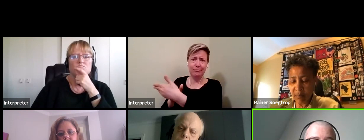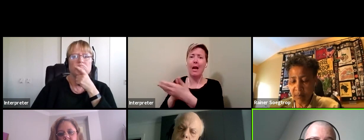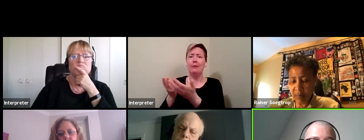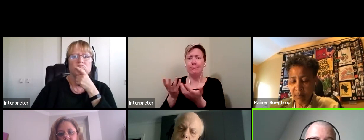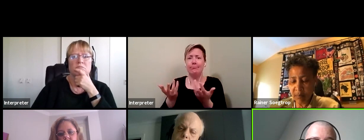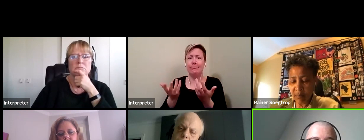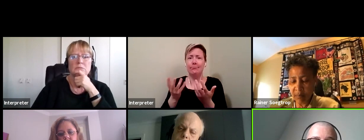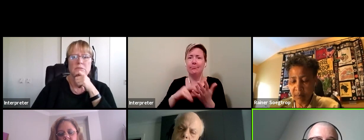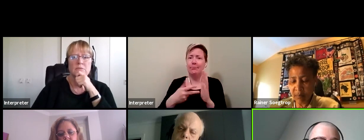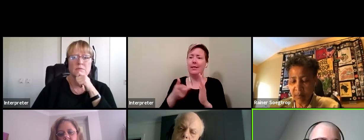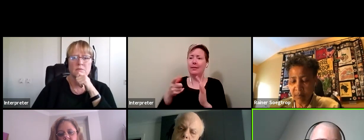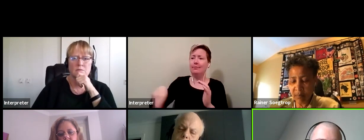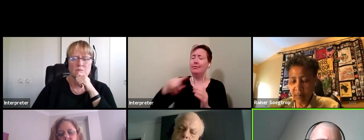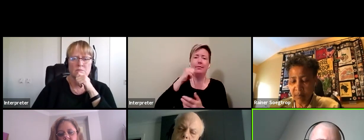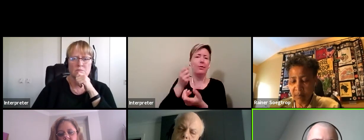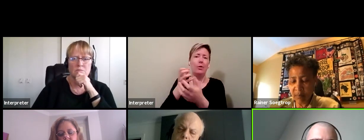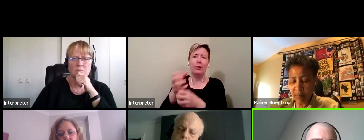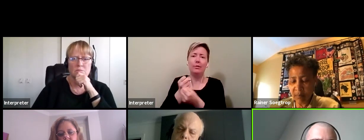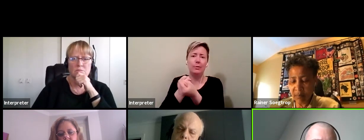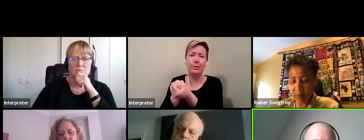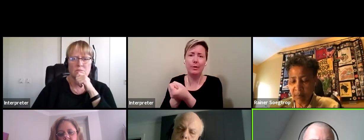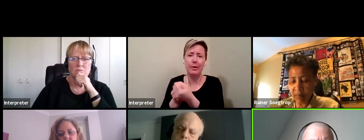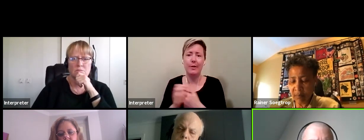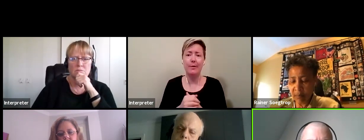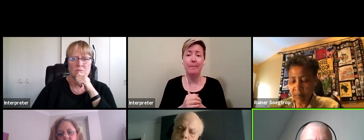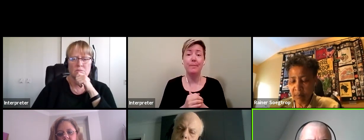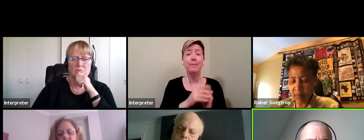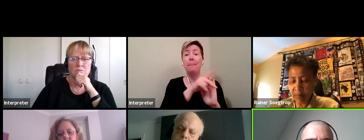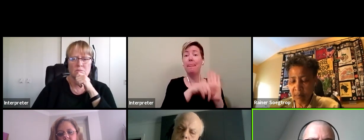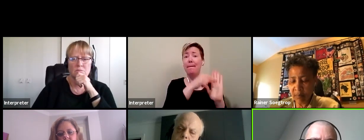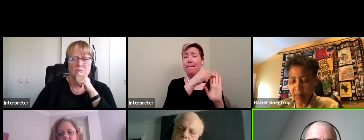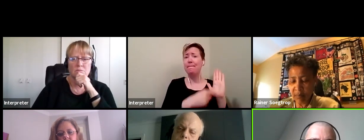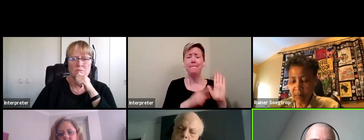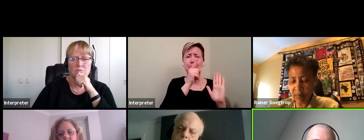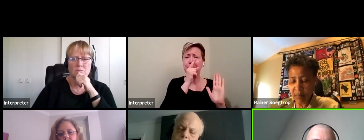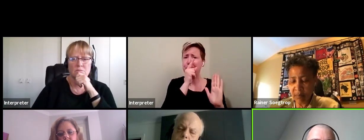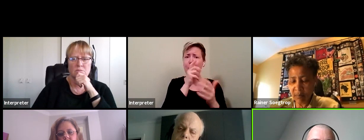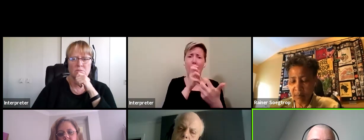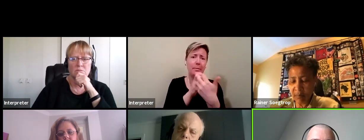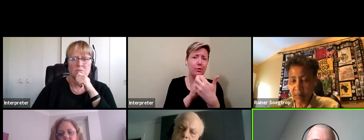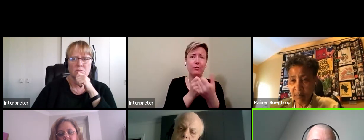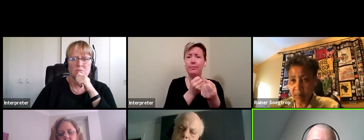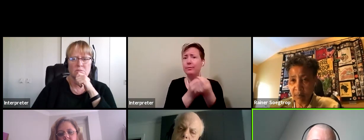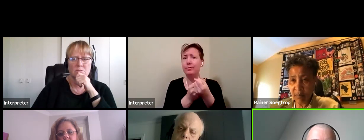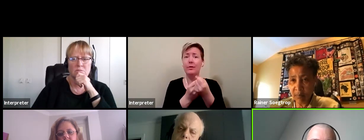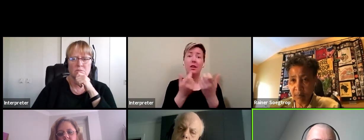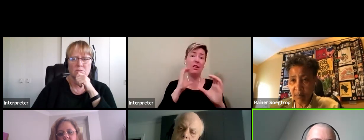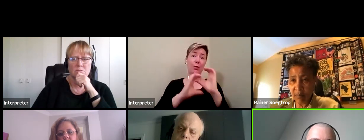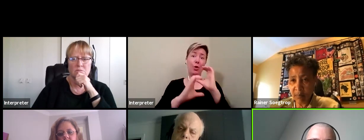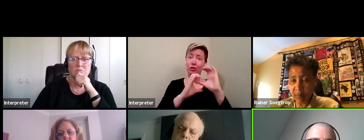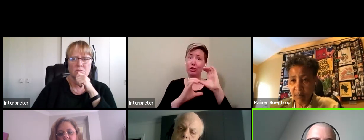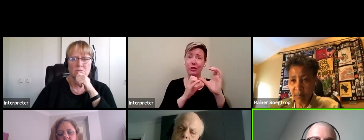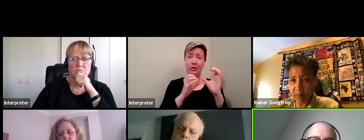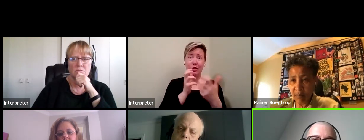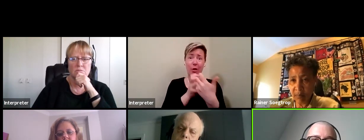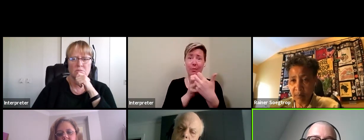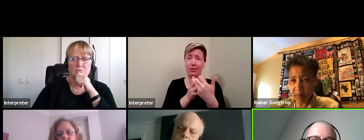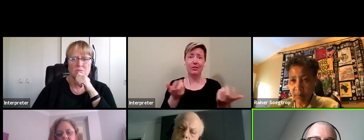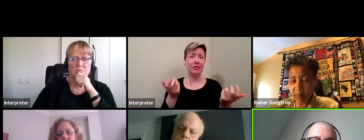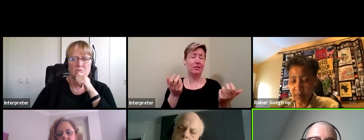doesn't include any mention of ensuring accommodations and support, such as communication